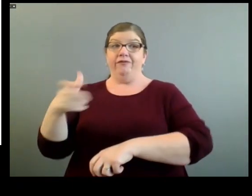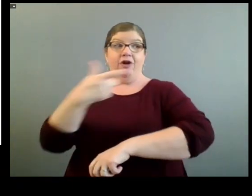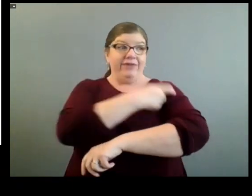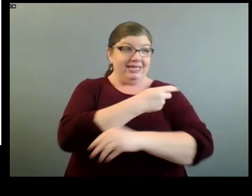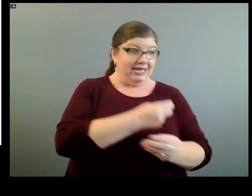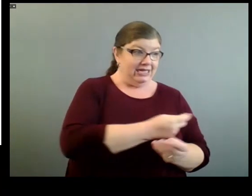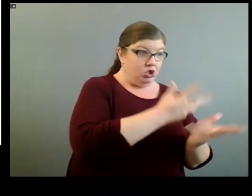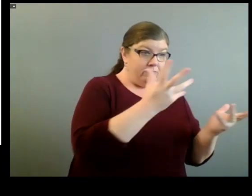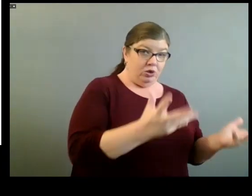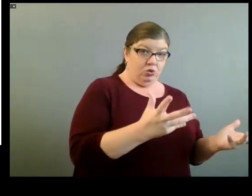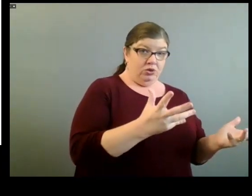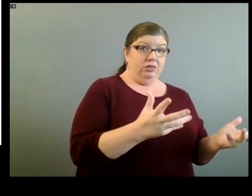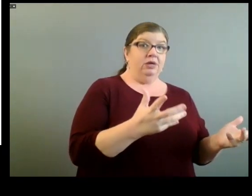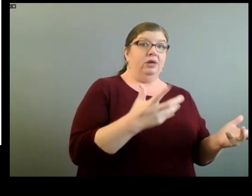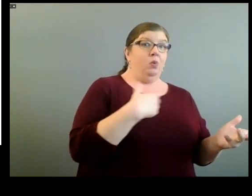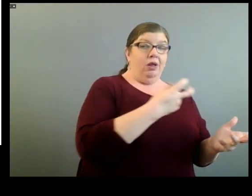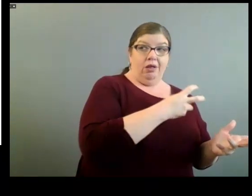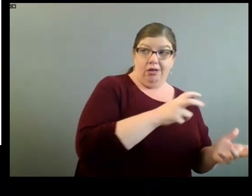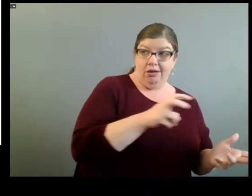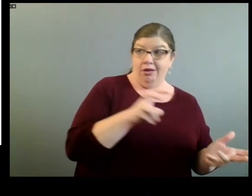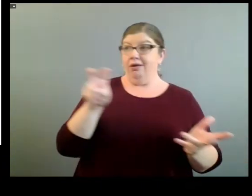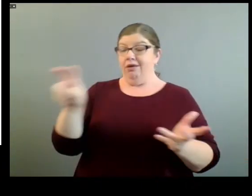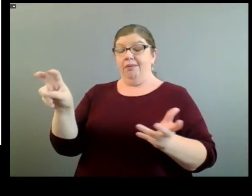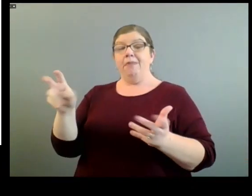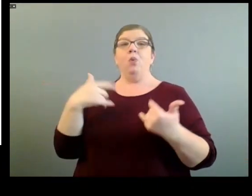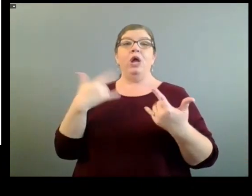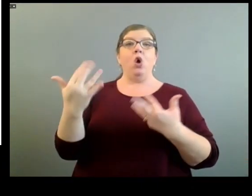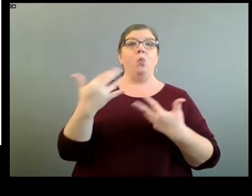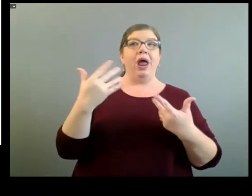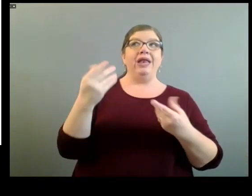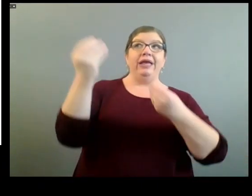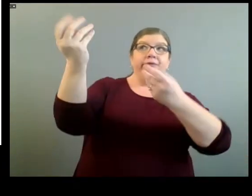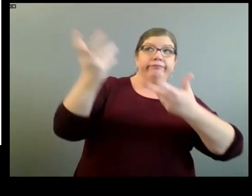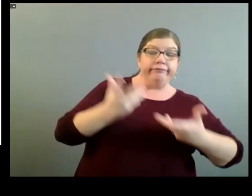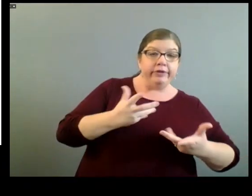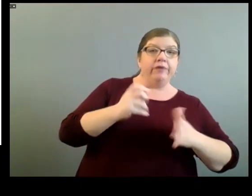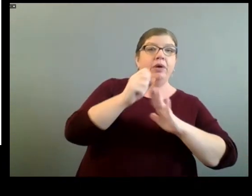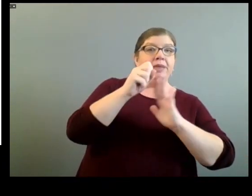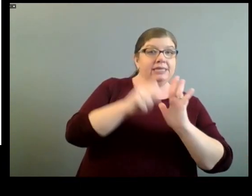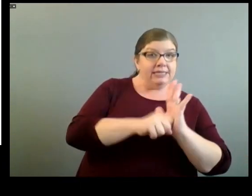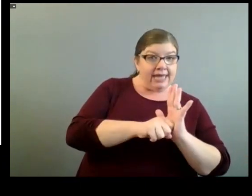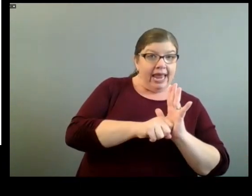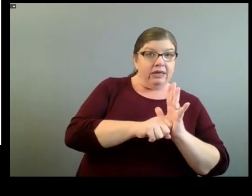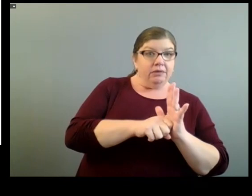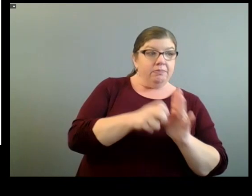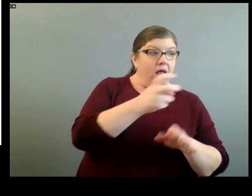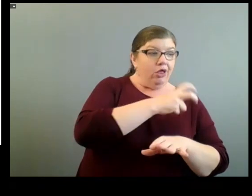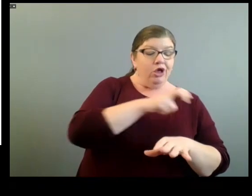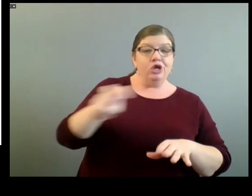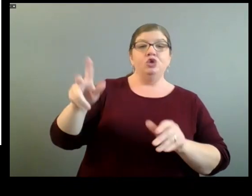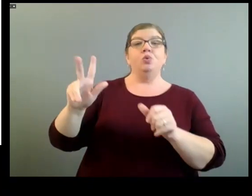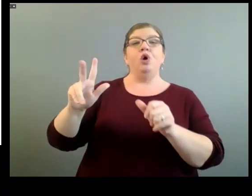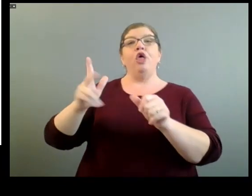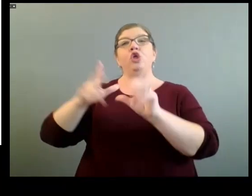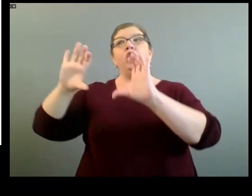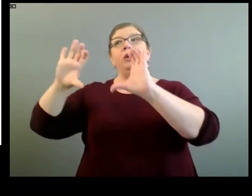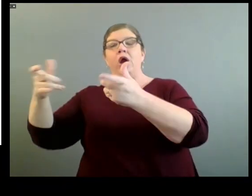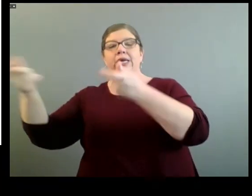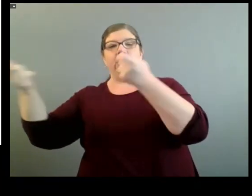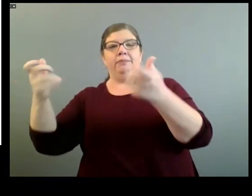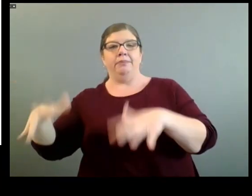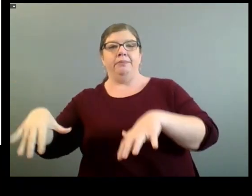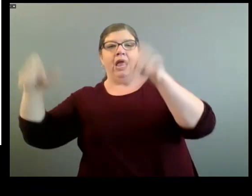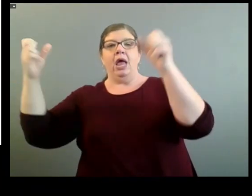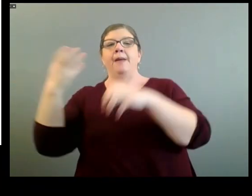distribution as we await further clarification from the state about the move to a third-party administrator, Blue